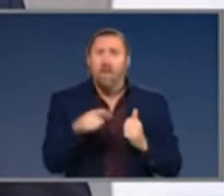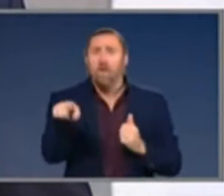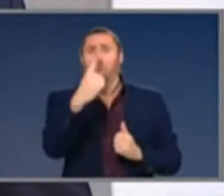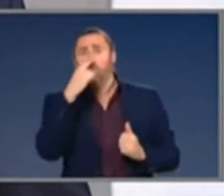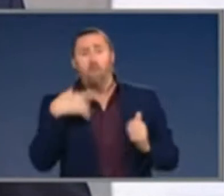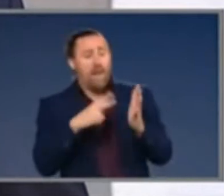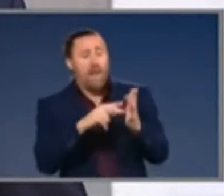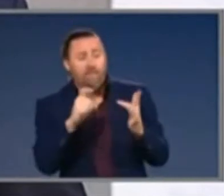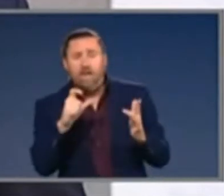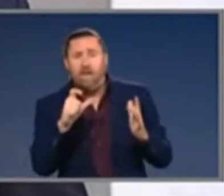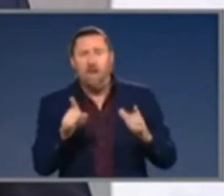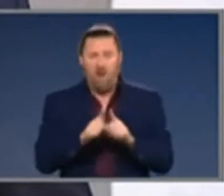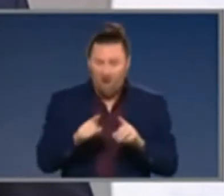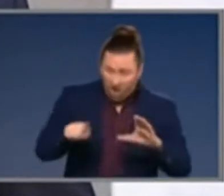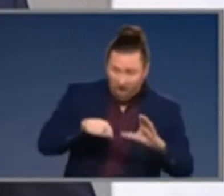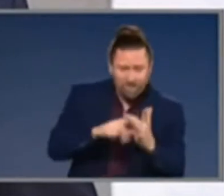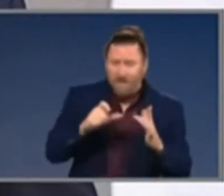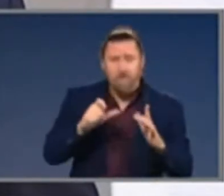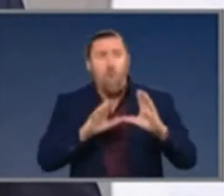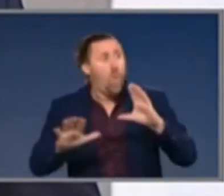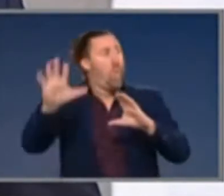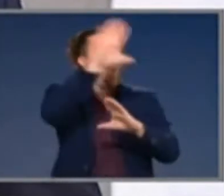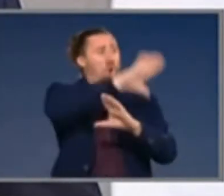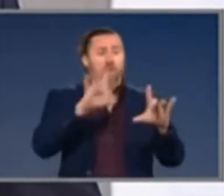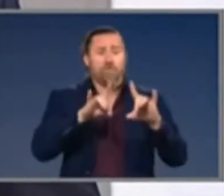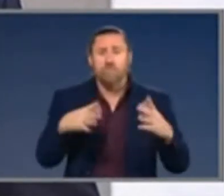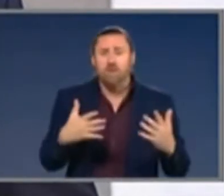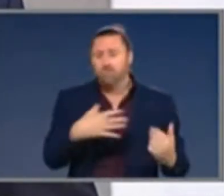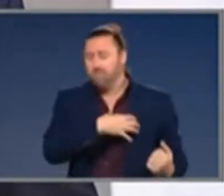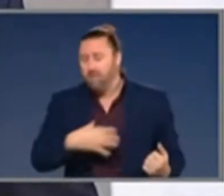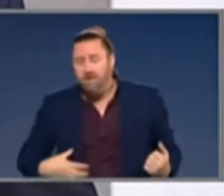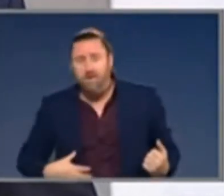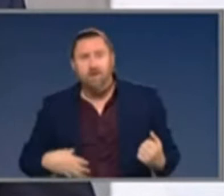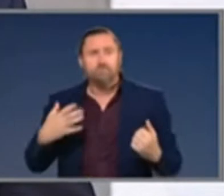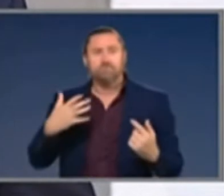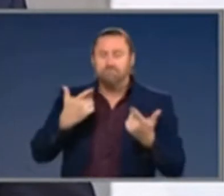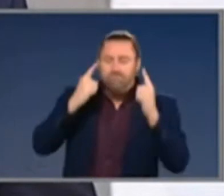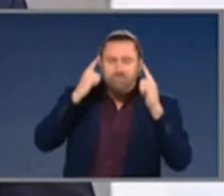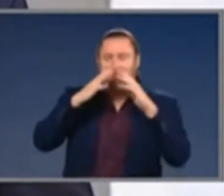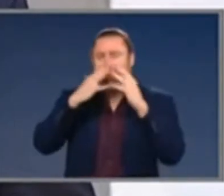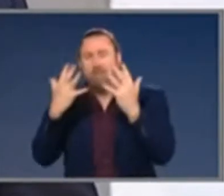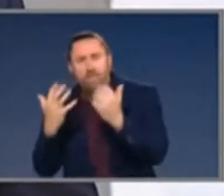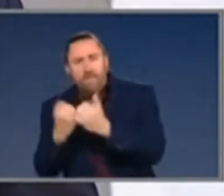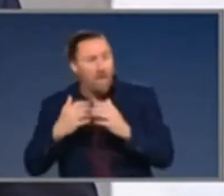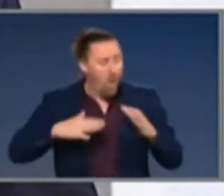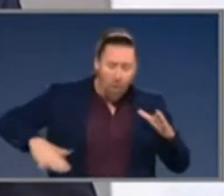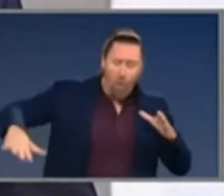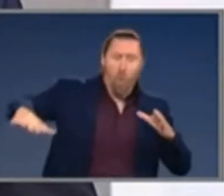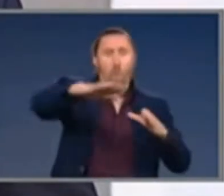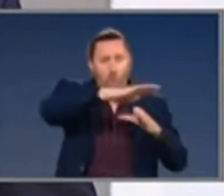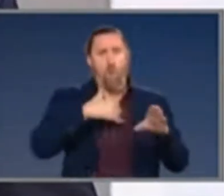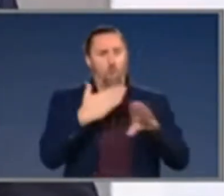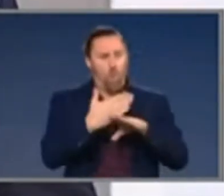particular, but Australians all around the country, Premiers, Chief Ministers, myself, our officials, our teams are working